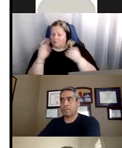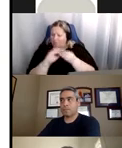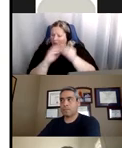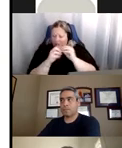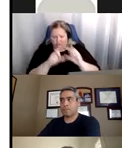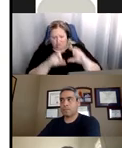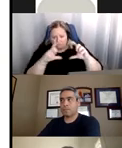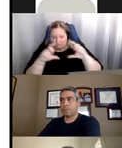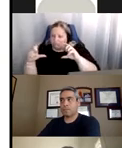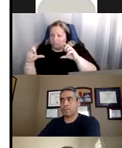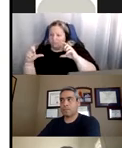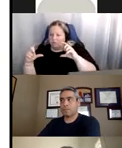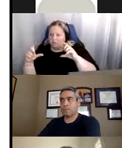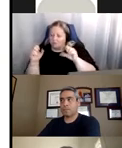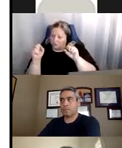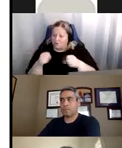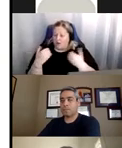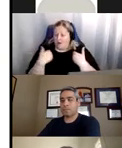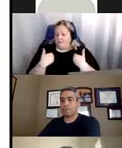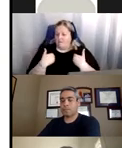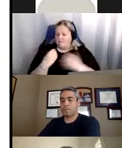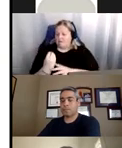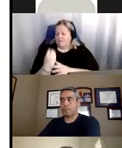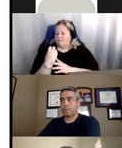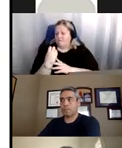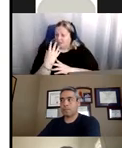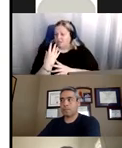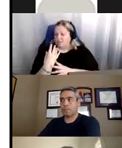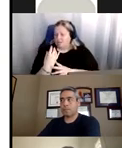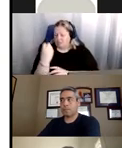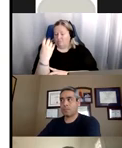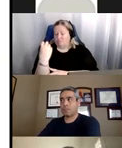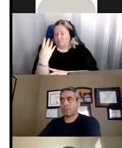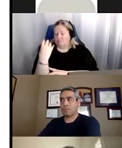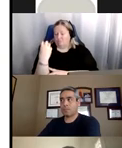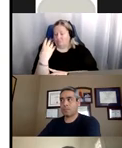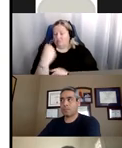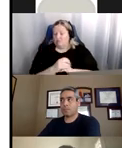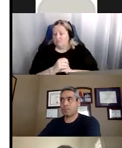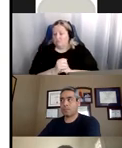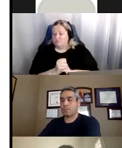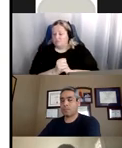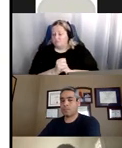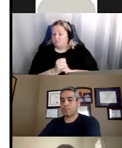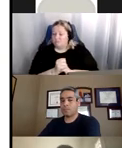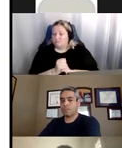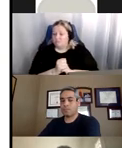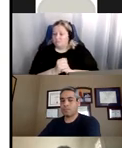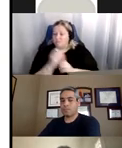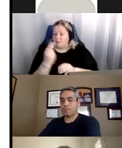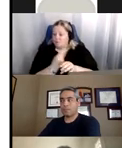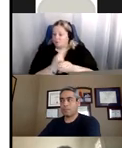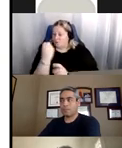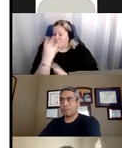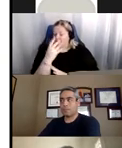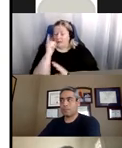it. So you could have there's a flashing light above that. So when it's maybe the light, you could use the light to